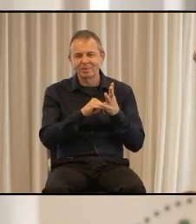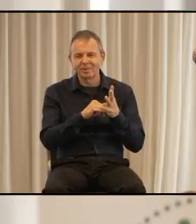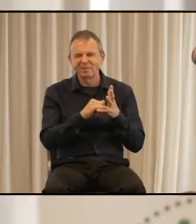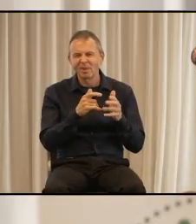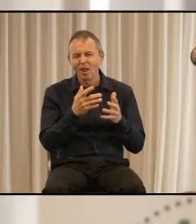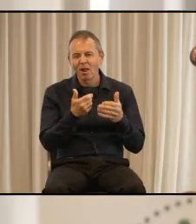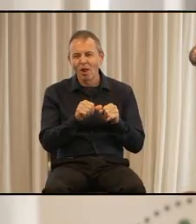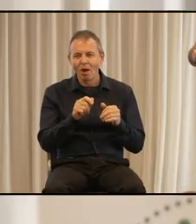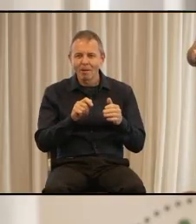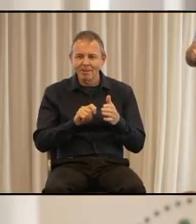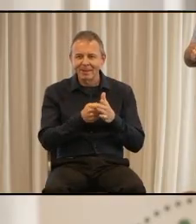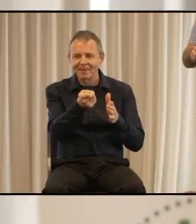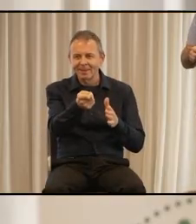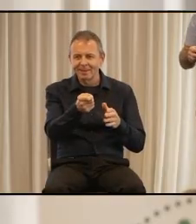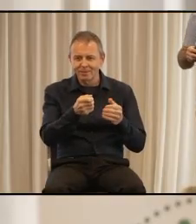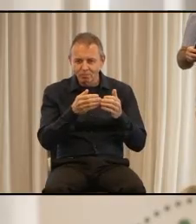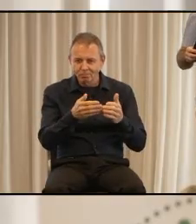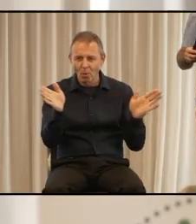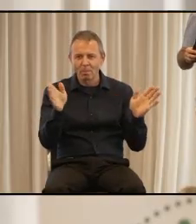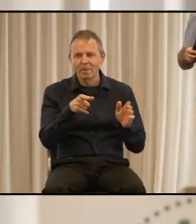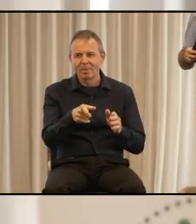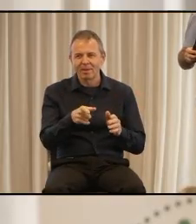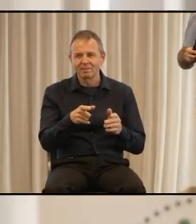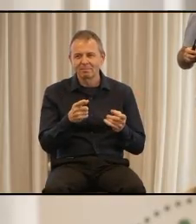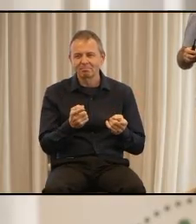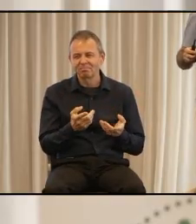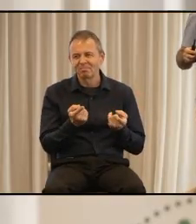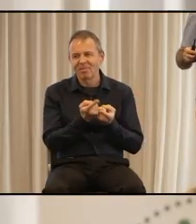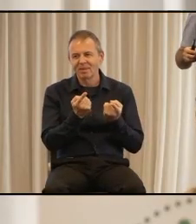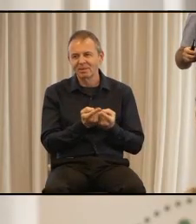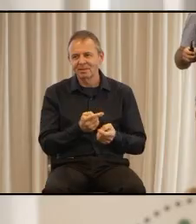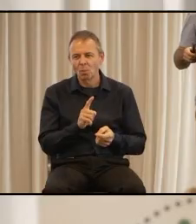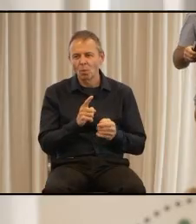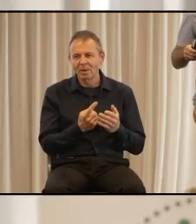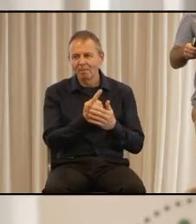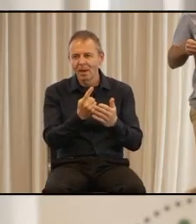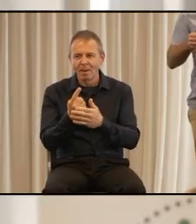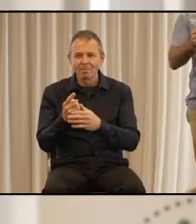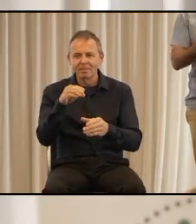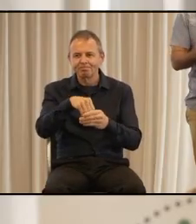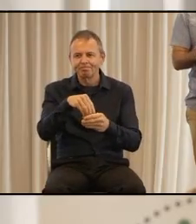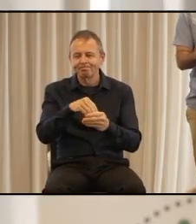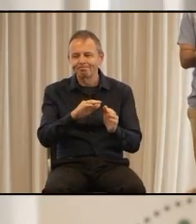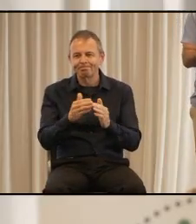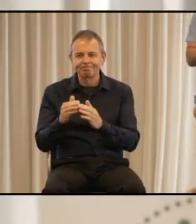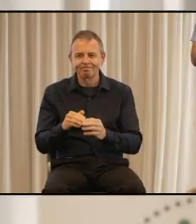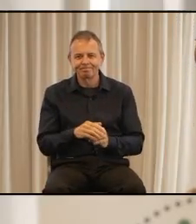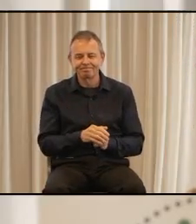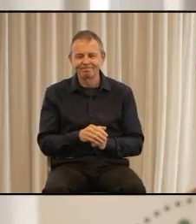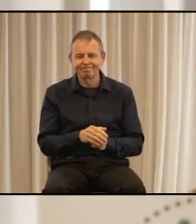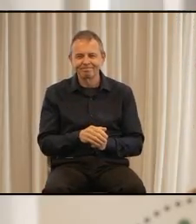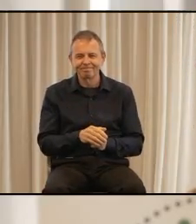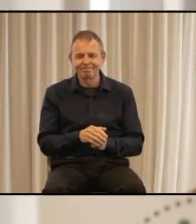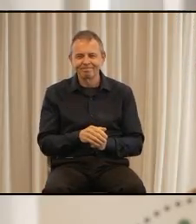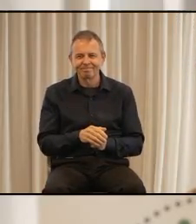to unlock those treasures and what's going good around us. So I hope you followed that analogy. I was trying to follow in Judith's